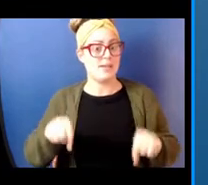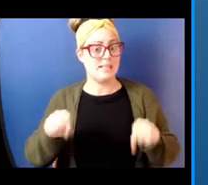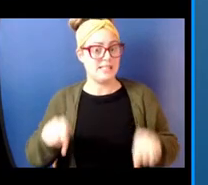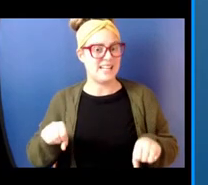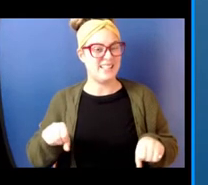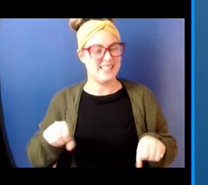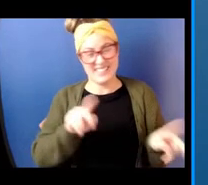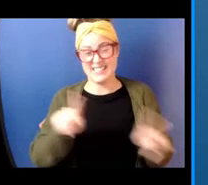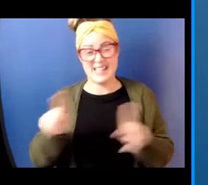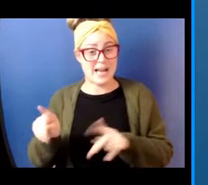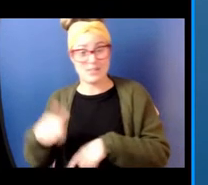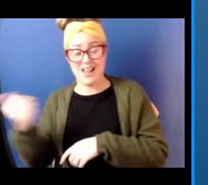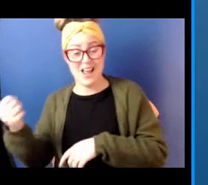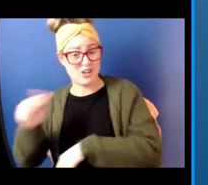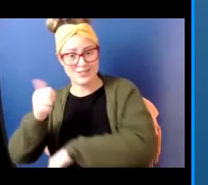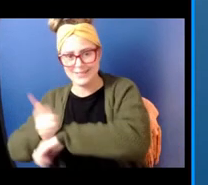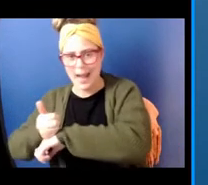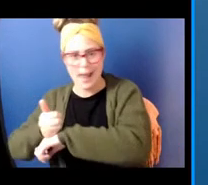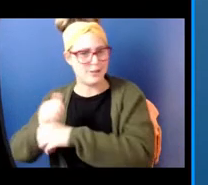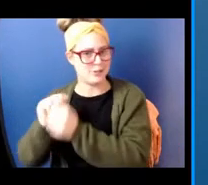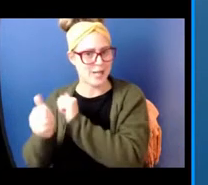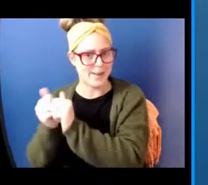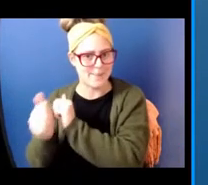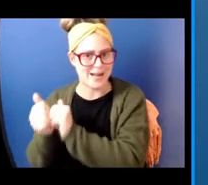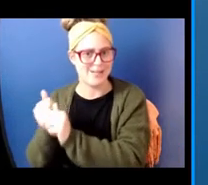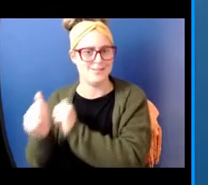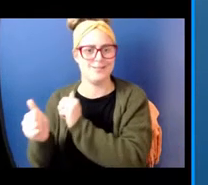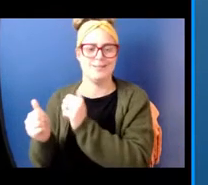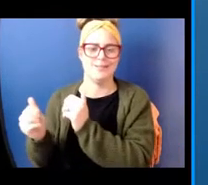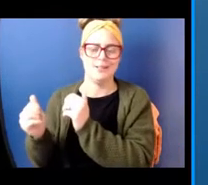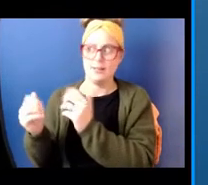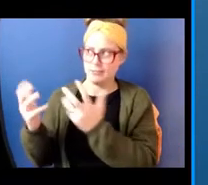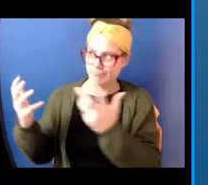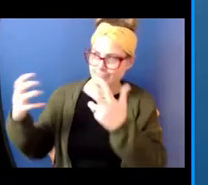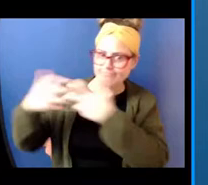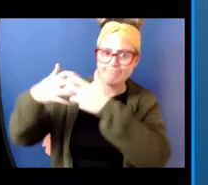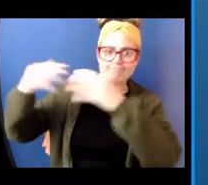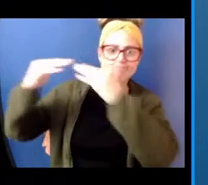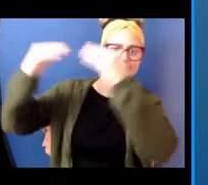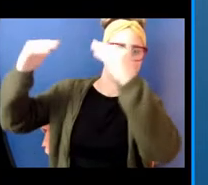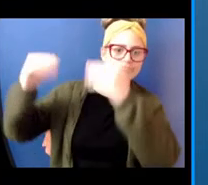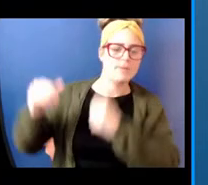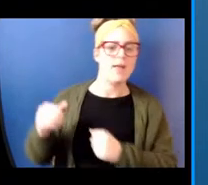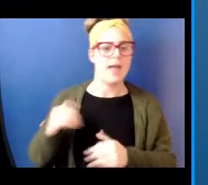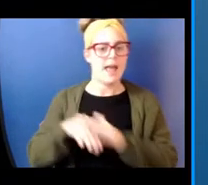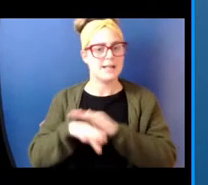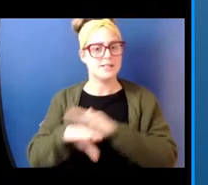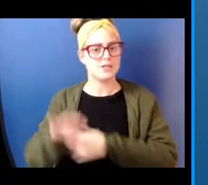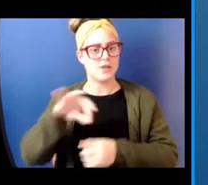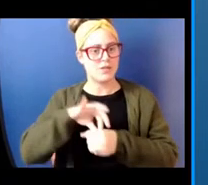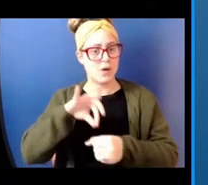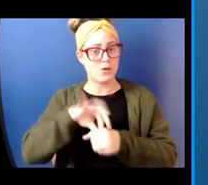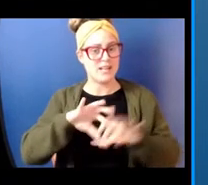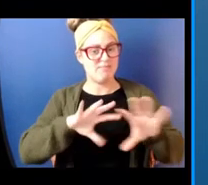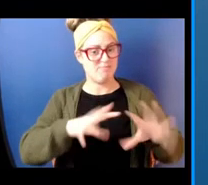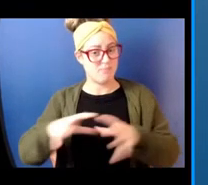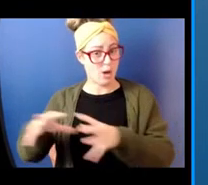to get access to the party's voter file and fully participate in the system